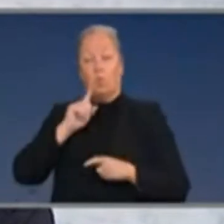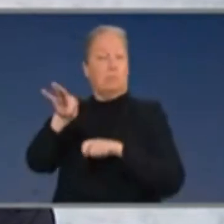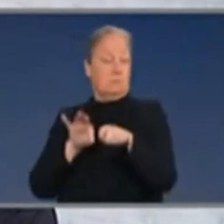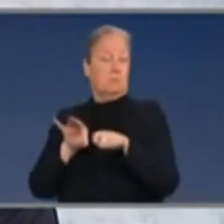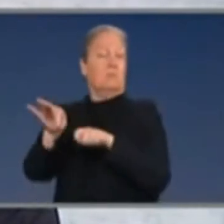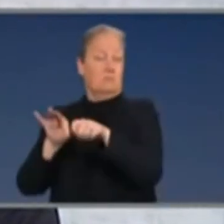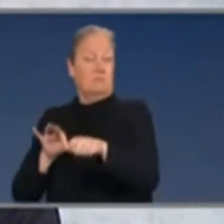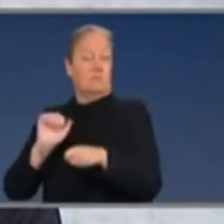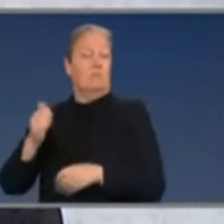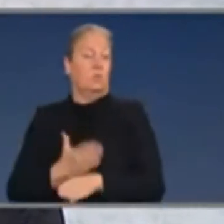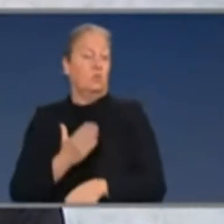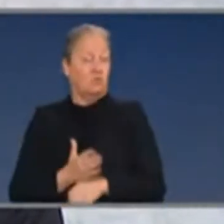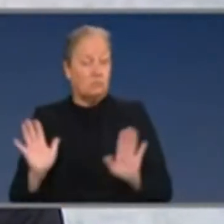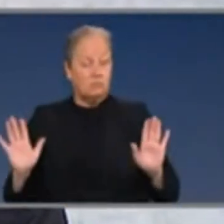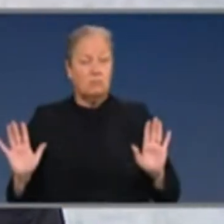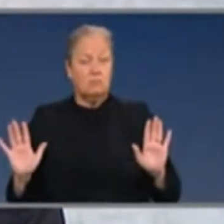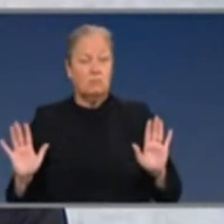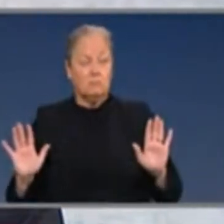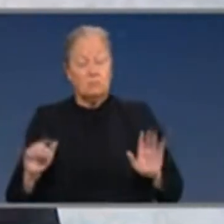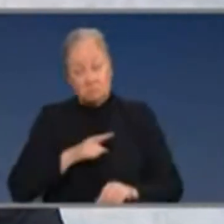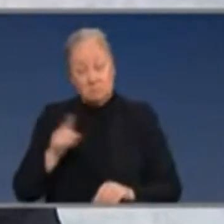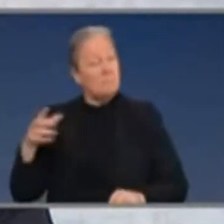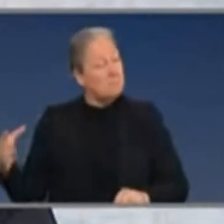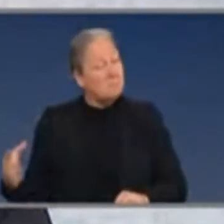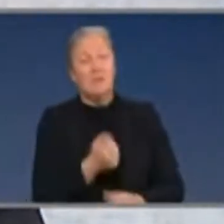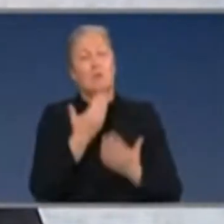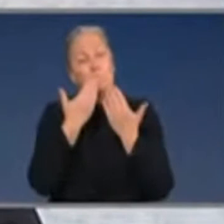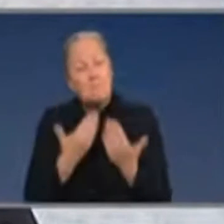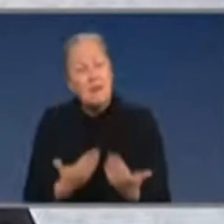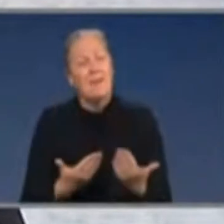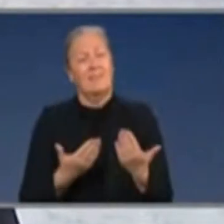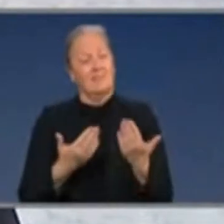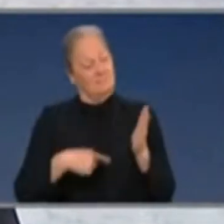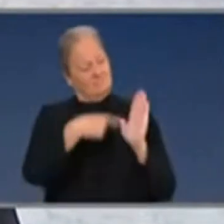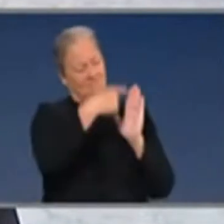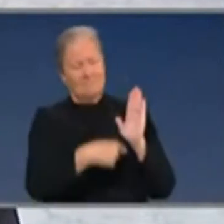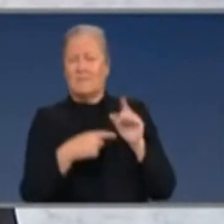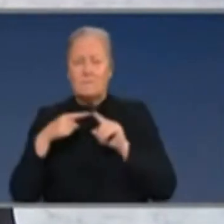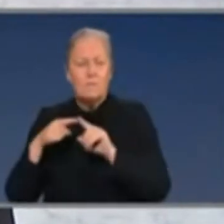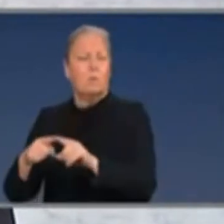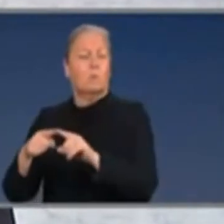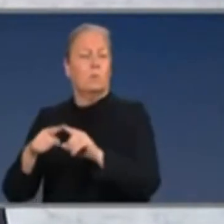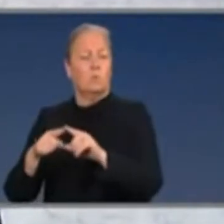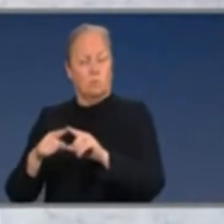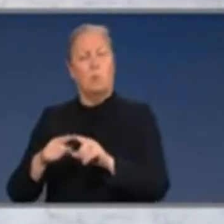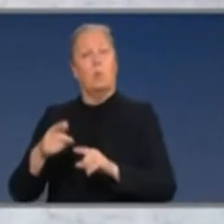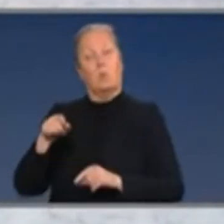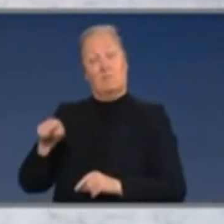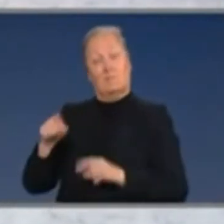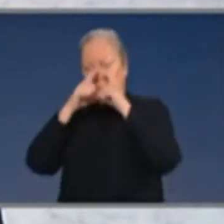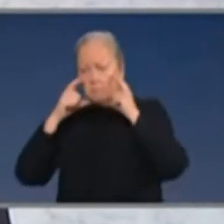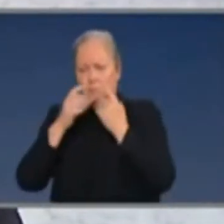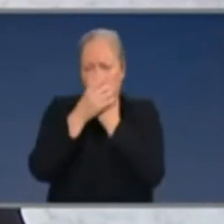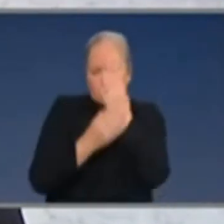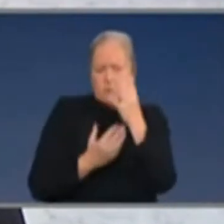accreditation. That will occur. And so they need to ensure they follow those practices. They need to do that to ensure the protection, obviously,